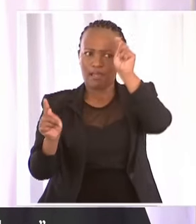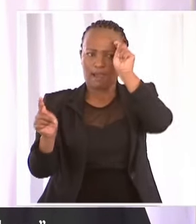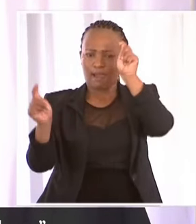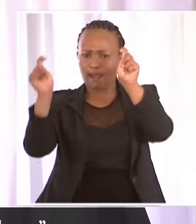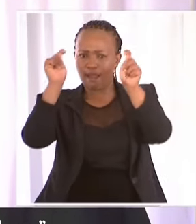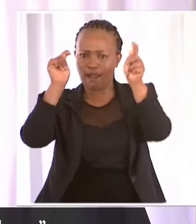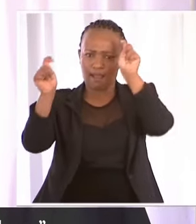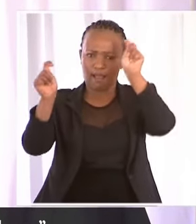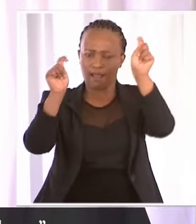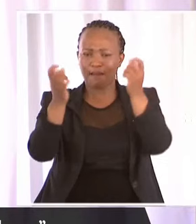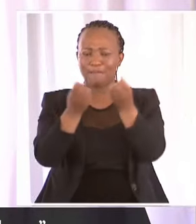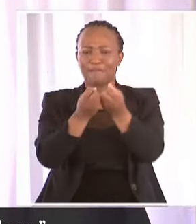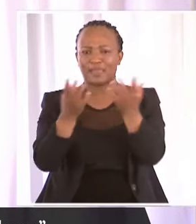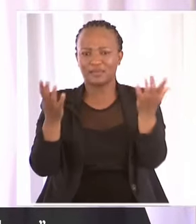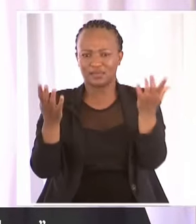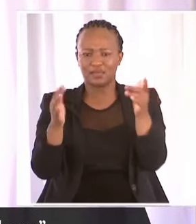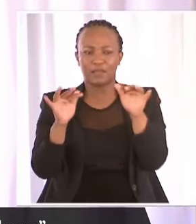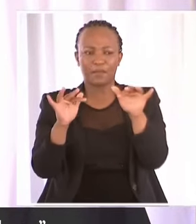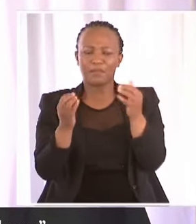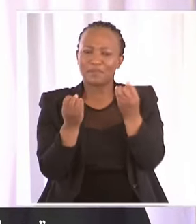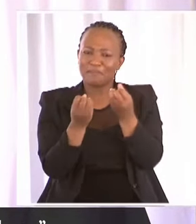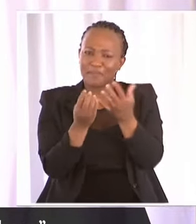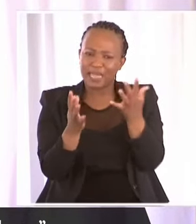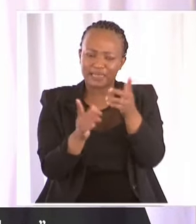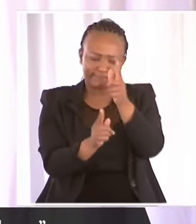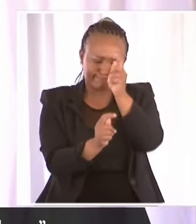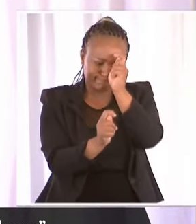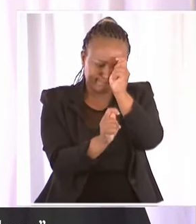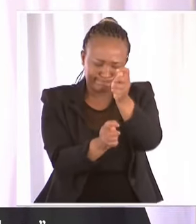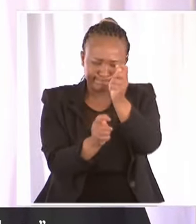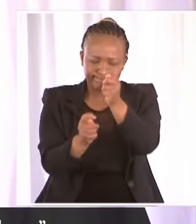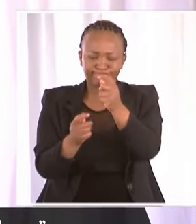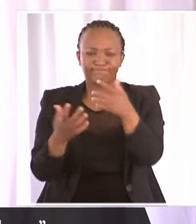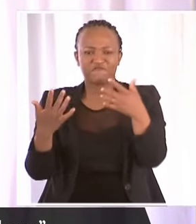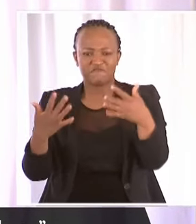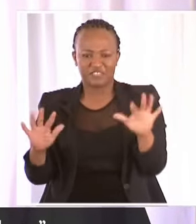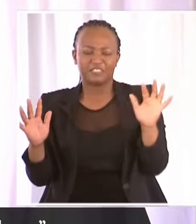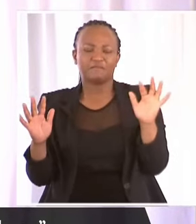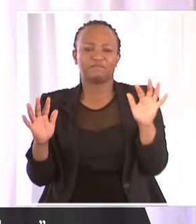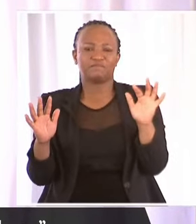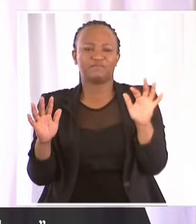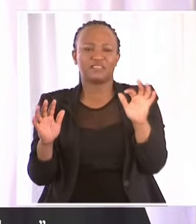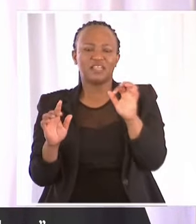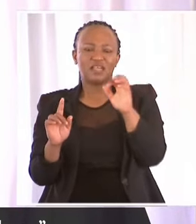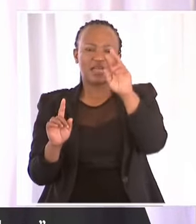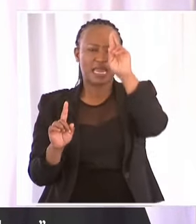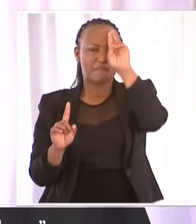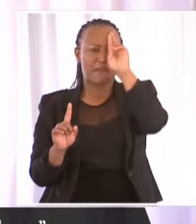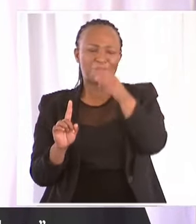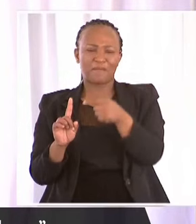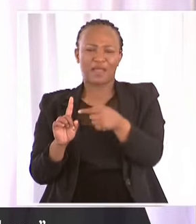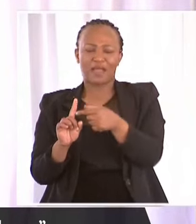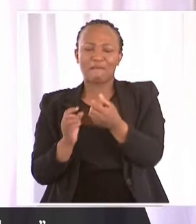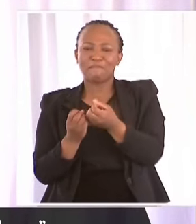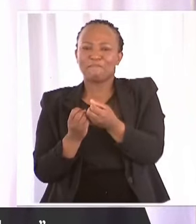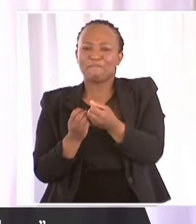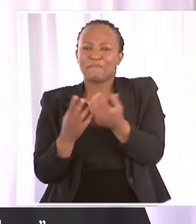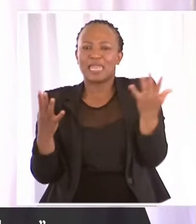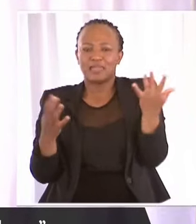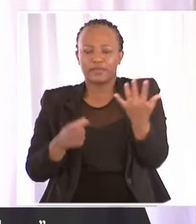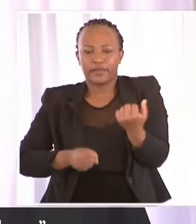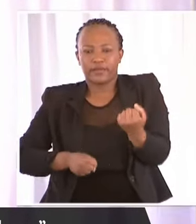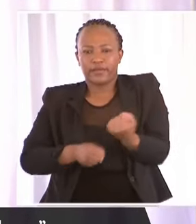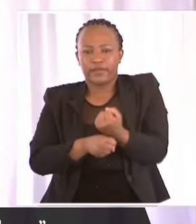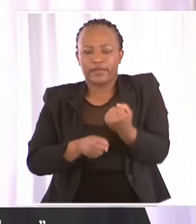A number of people have paid tribute to him, have reflected on the many attributes that Comrade